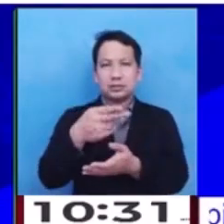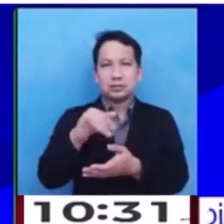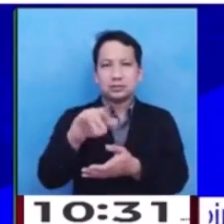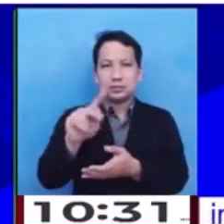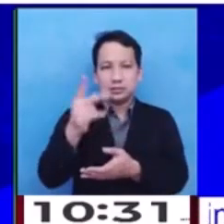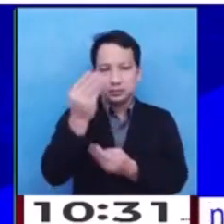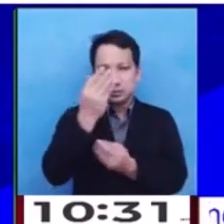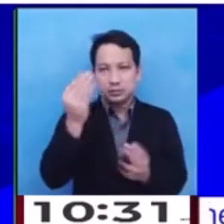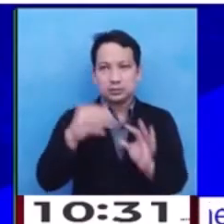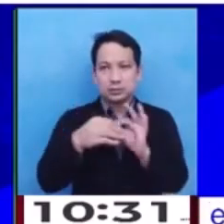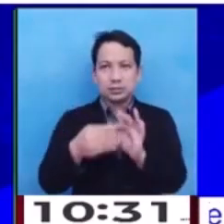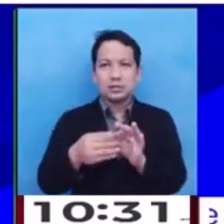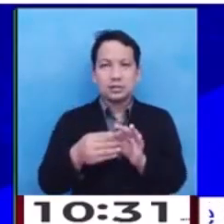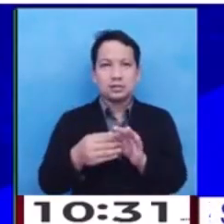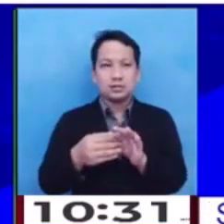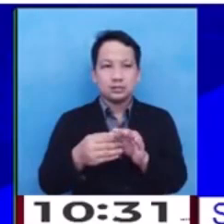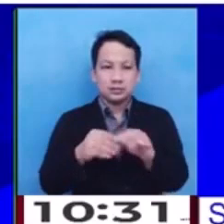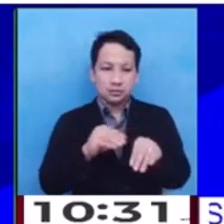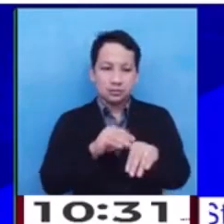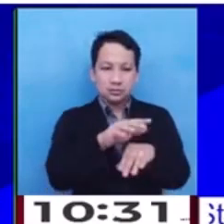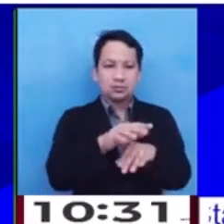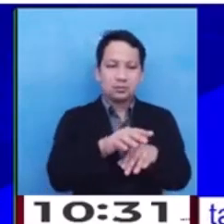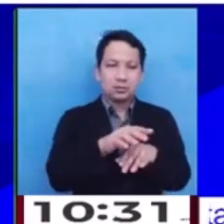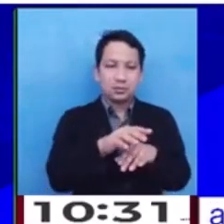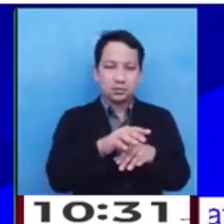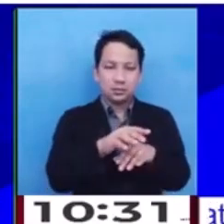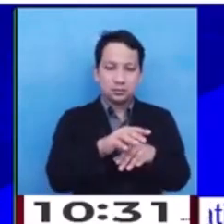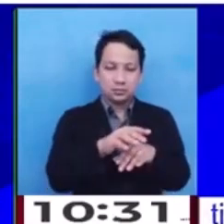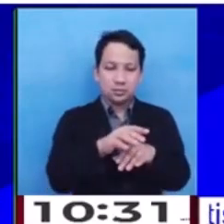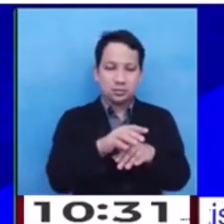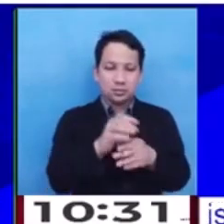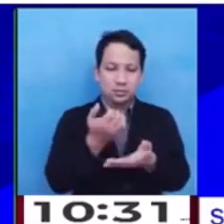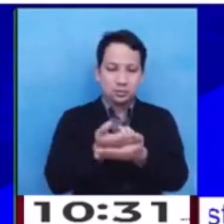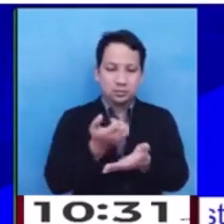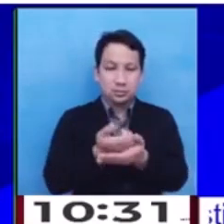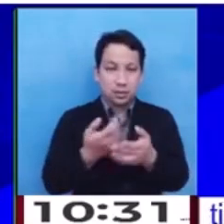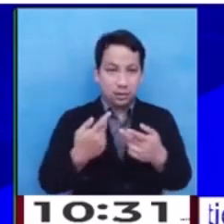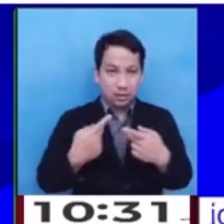our economy so far for the first quarter? Do you have that figure?